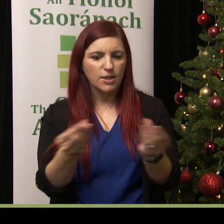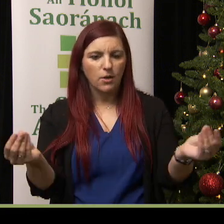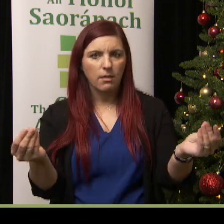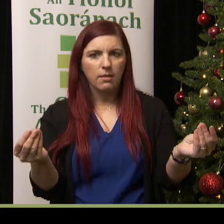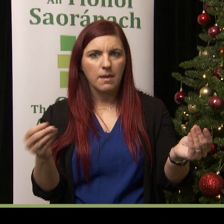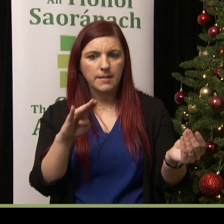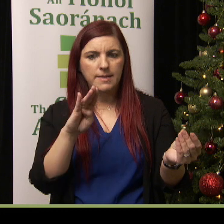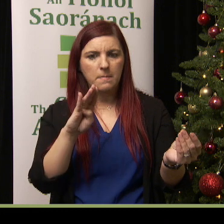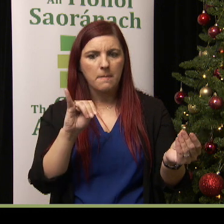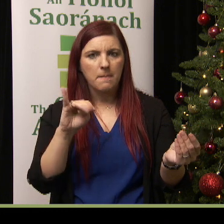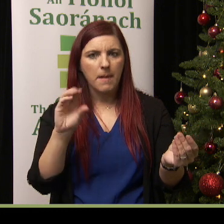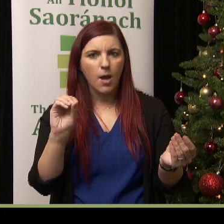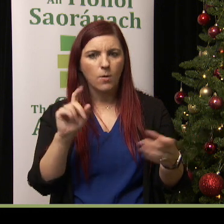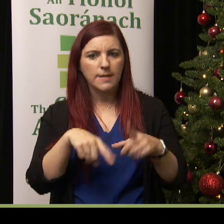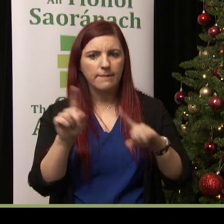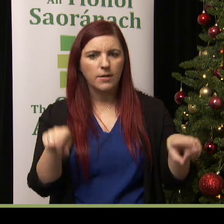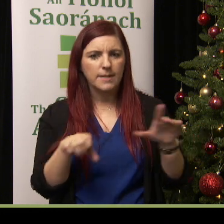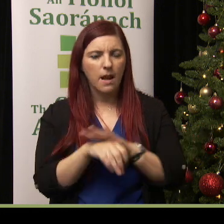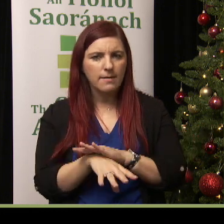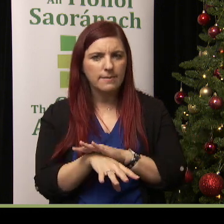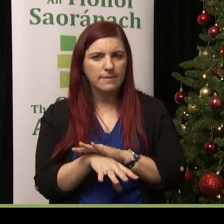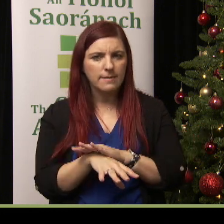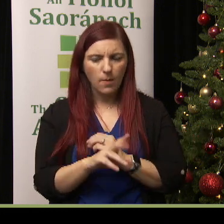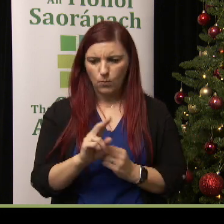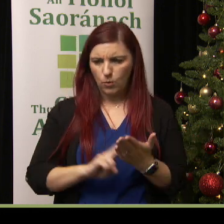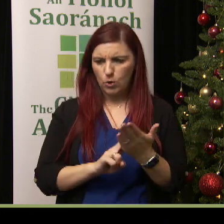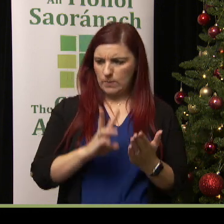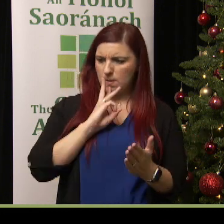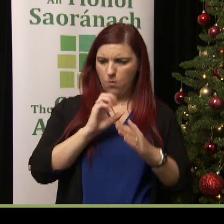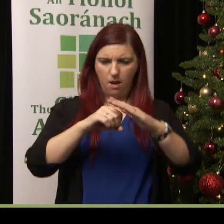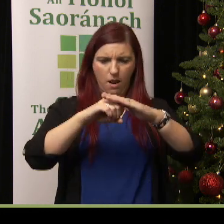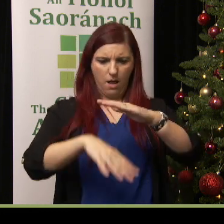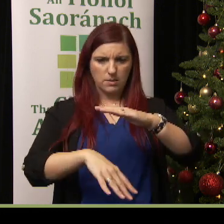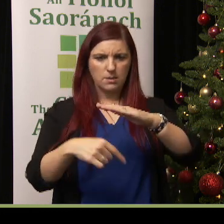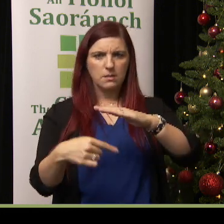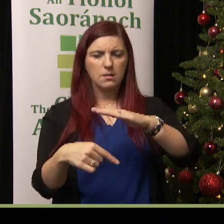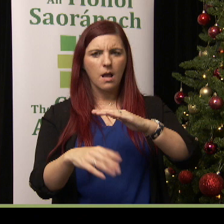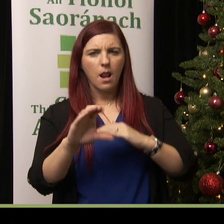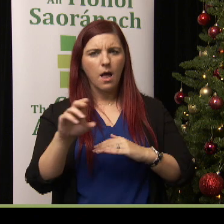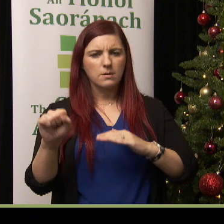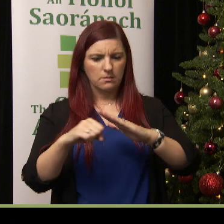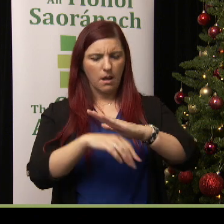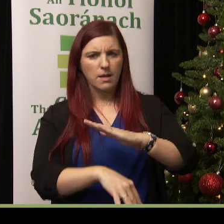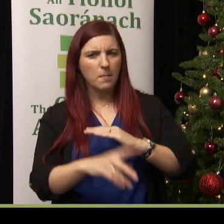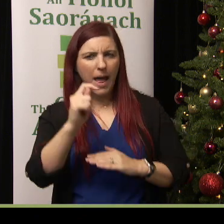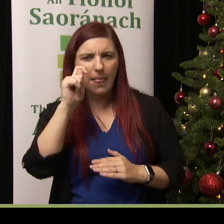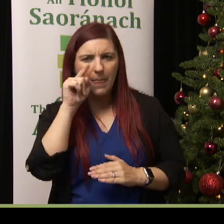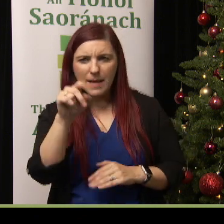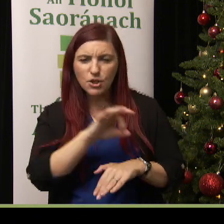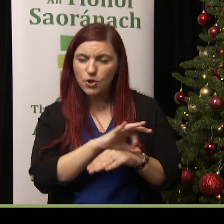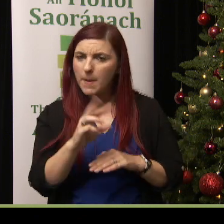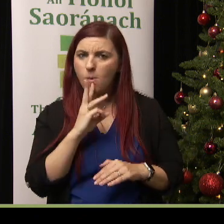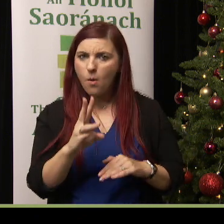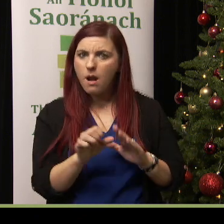biodiversity loss. And we use this word loss, and in a way I think it's a very soft, it's a very gentle